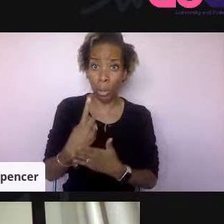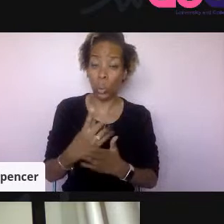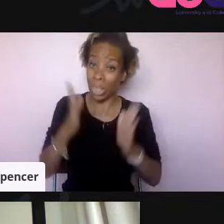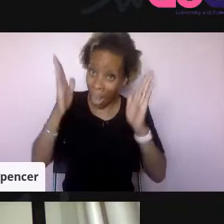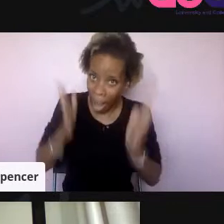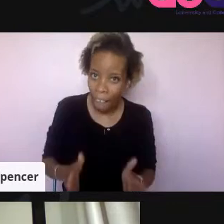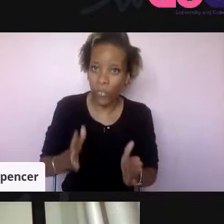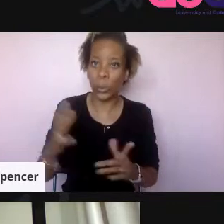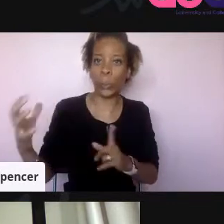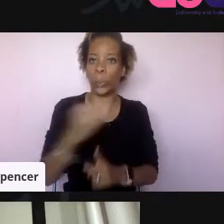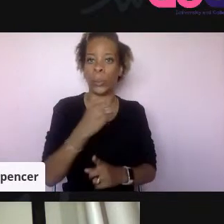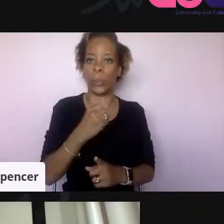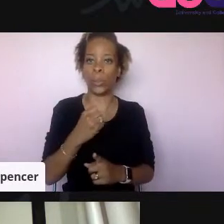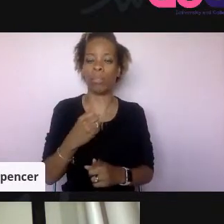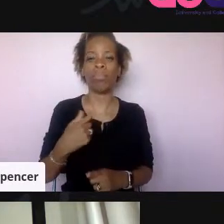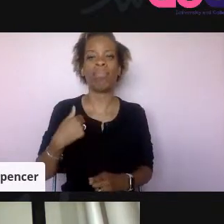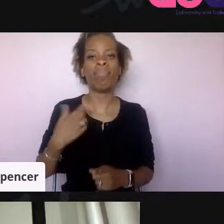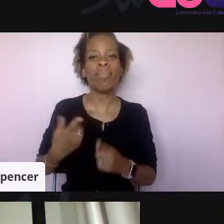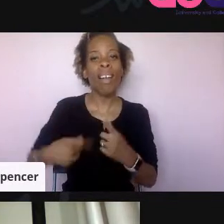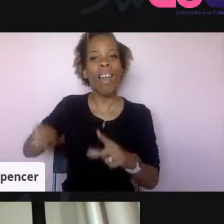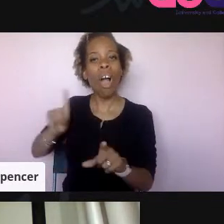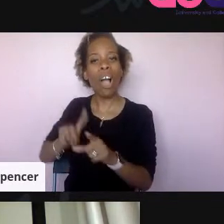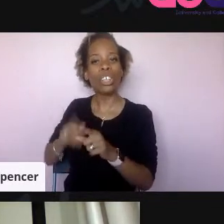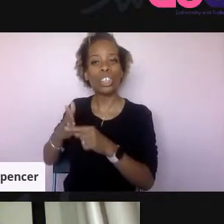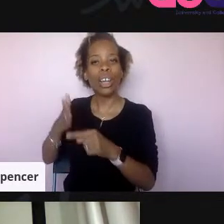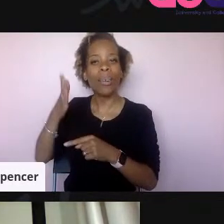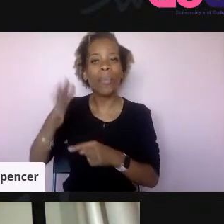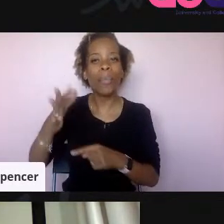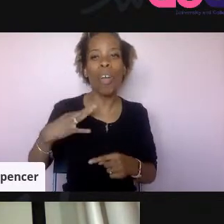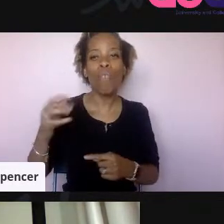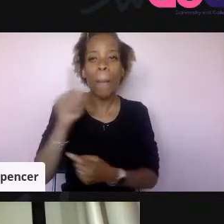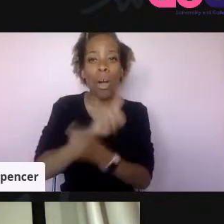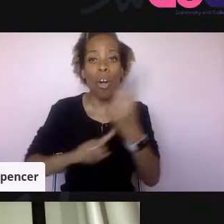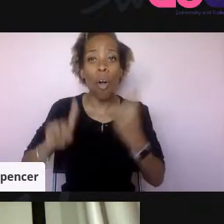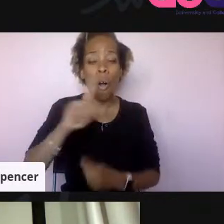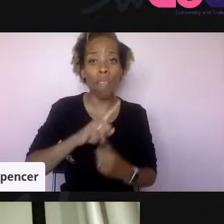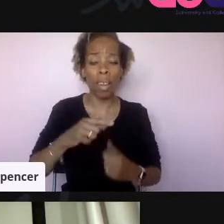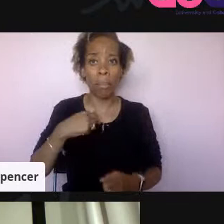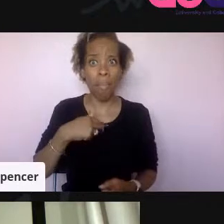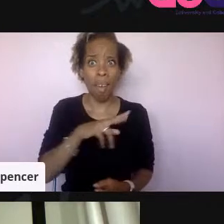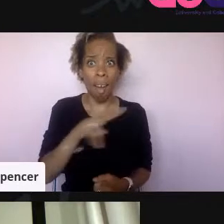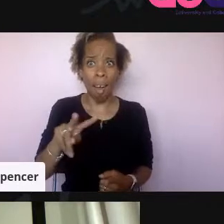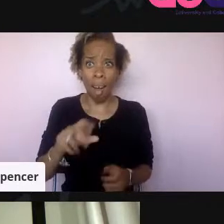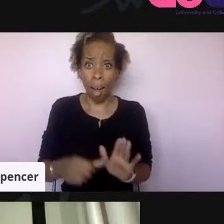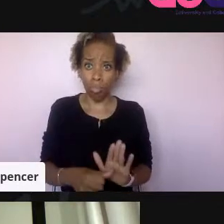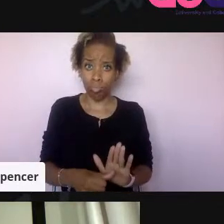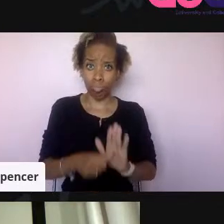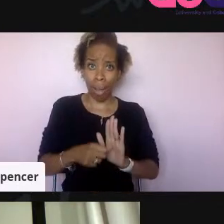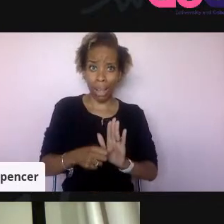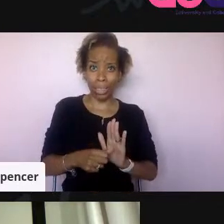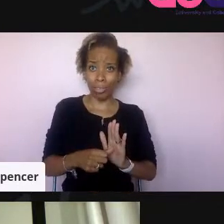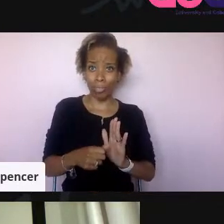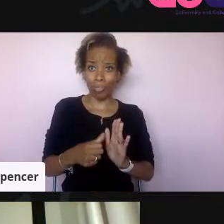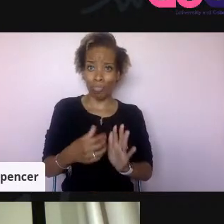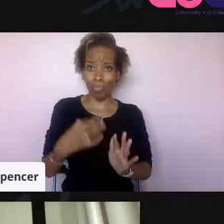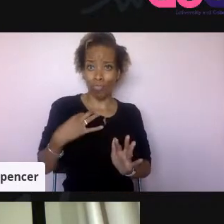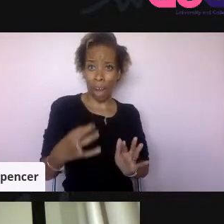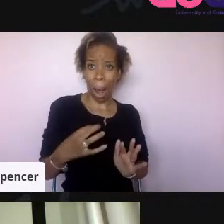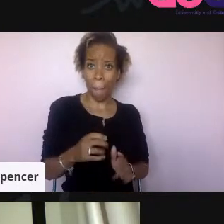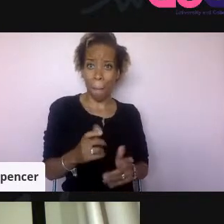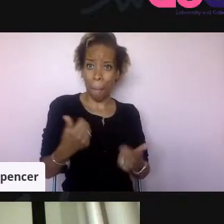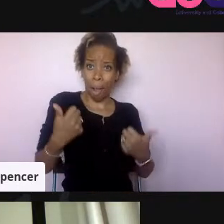the Equality Reps conference actually last year, and I was really impressed by the reps we have, but I don't often feel they're part of the